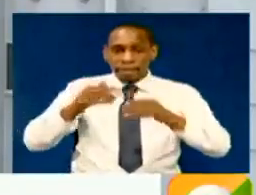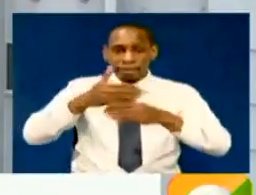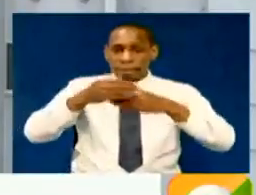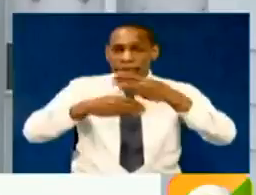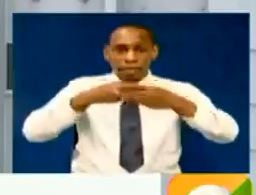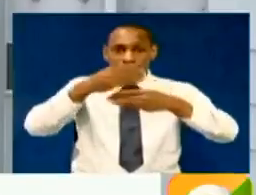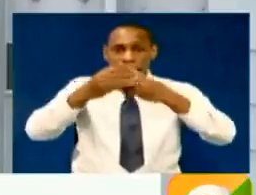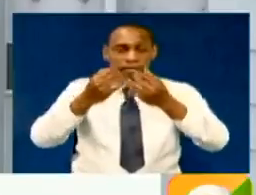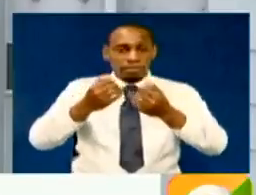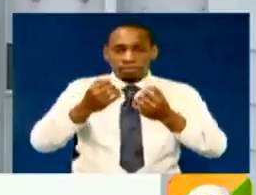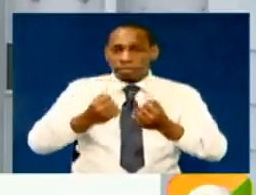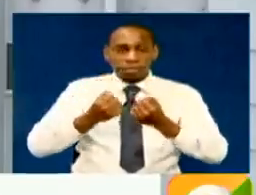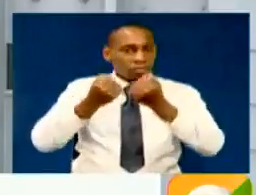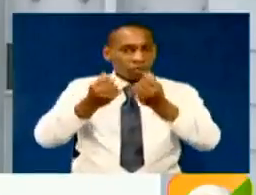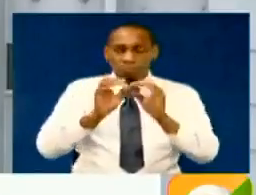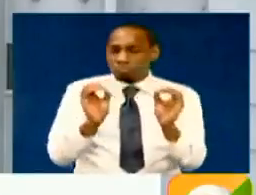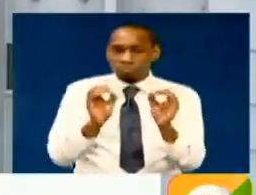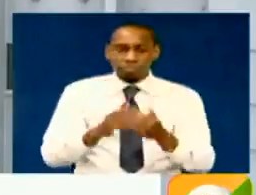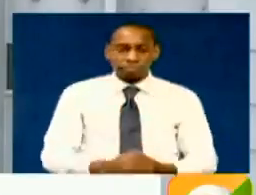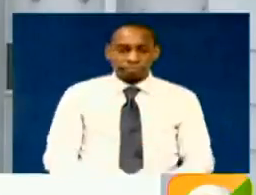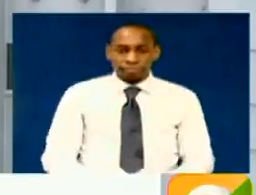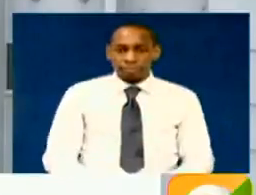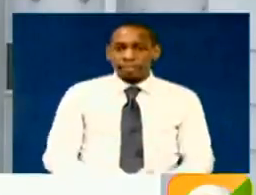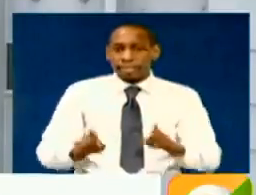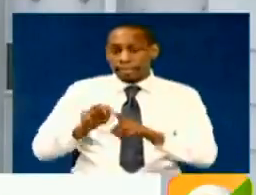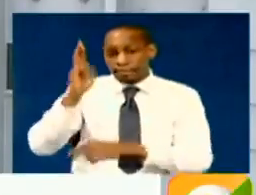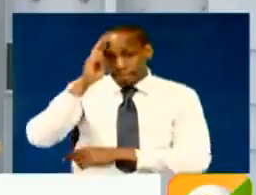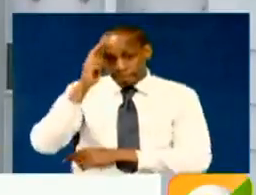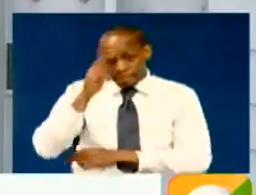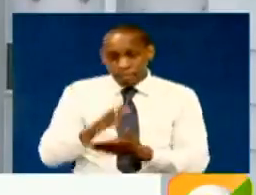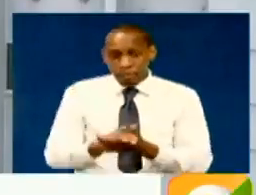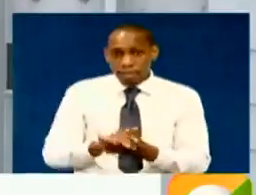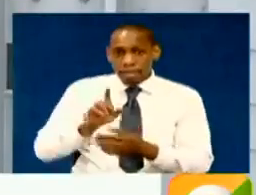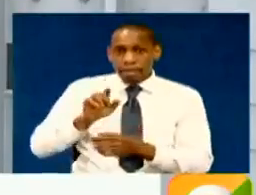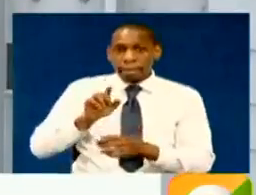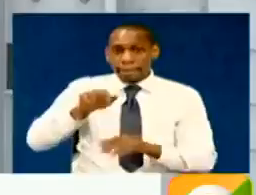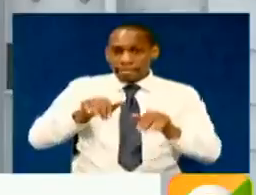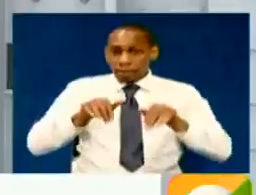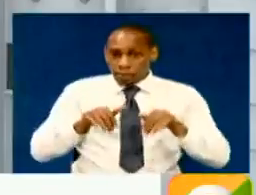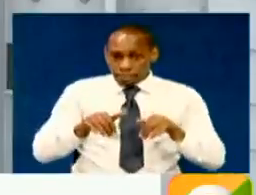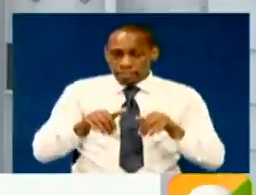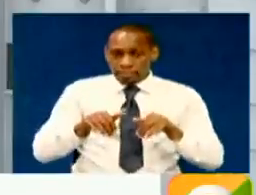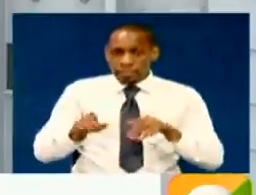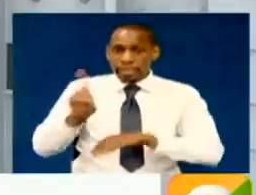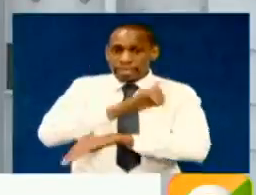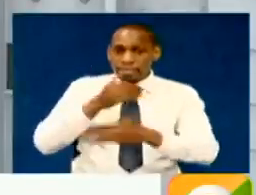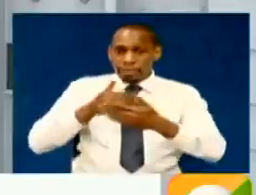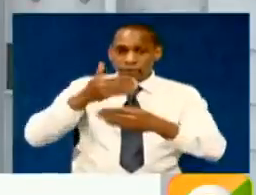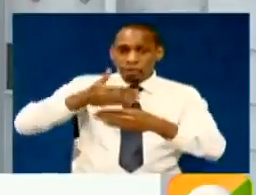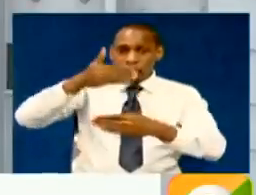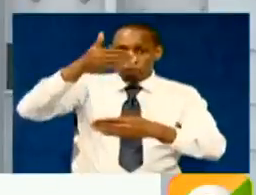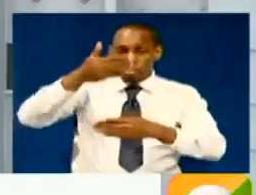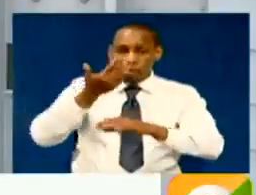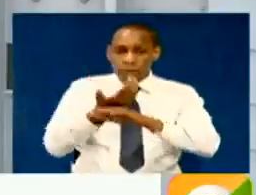building may not be structurally sound in the end. There's a reason one has to wait, for instance, a certain number of days for the walls to